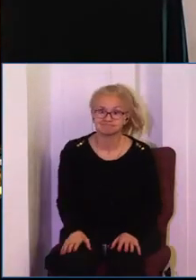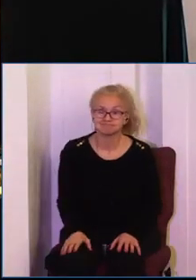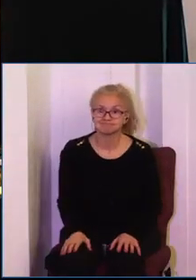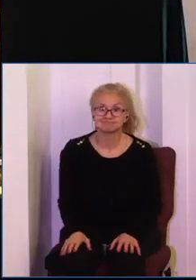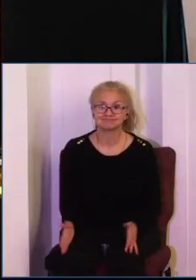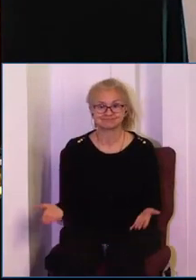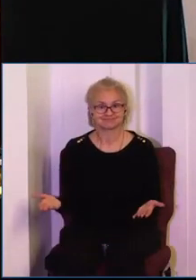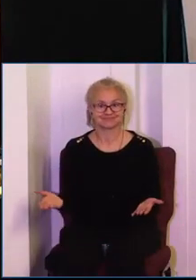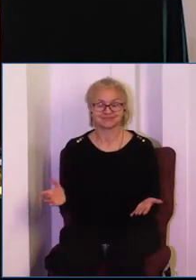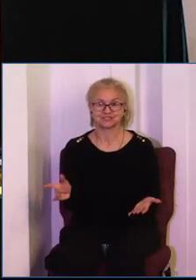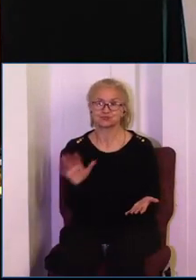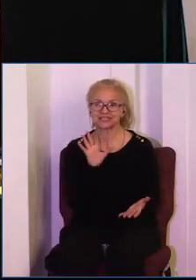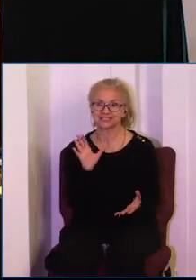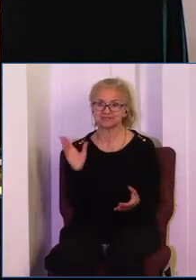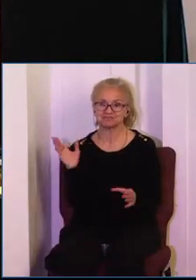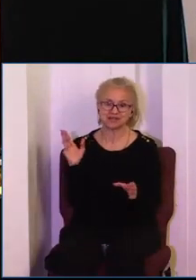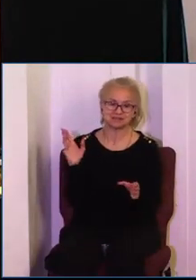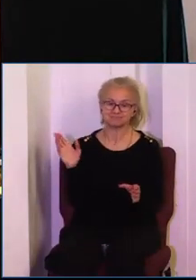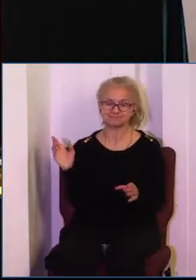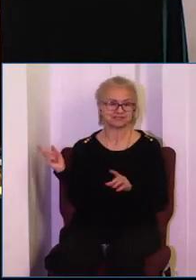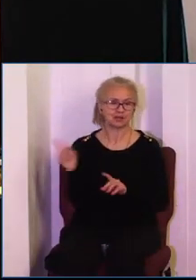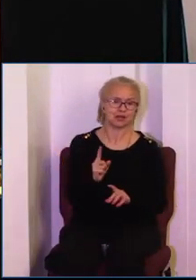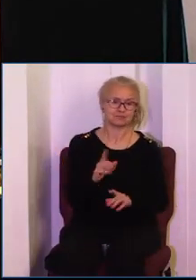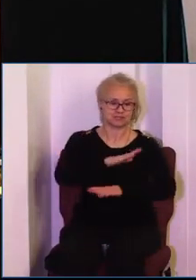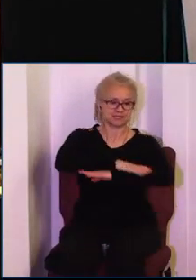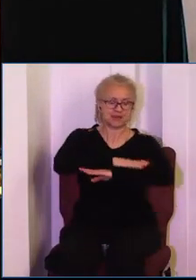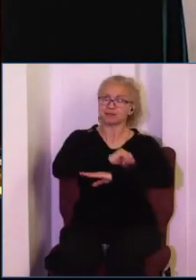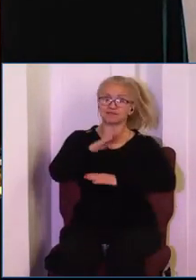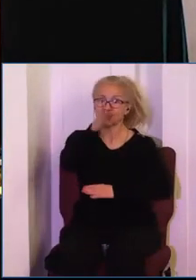to come to the table of God.